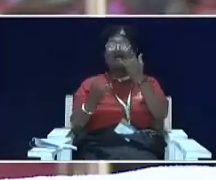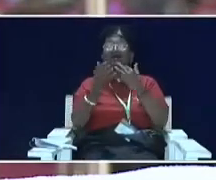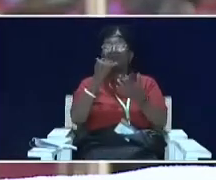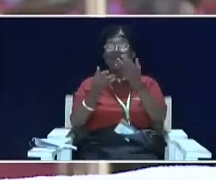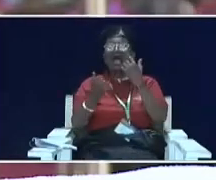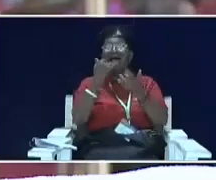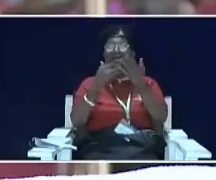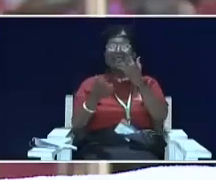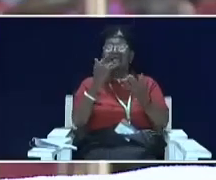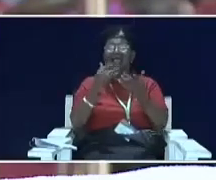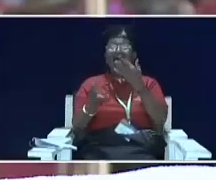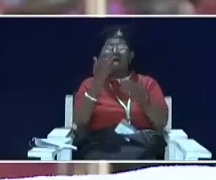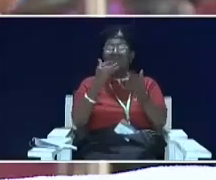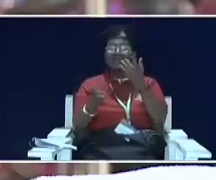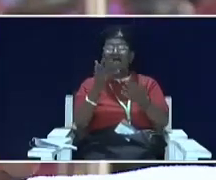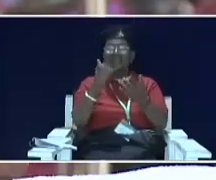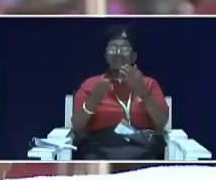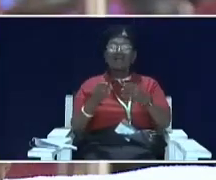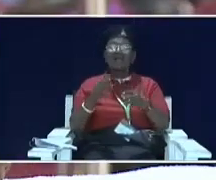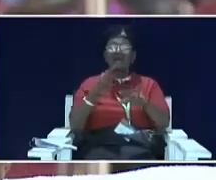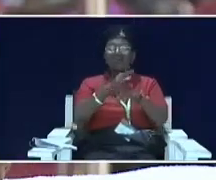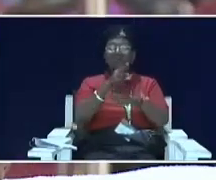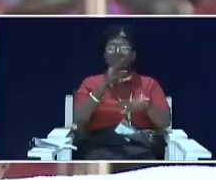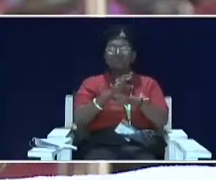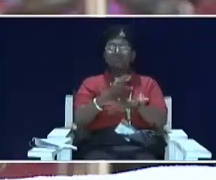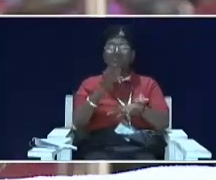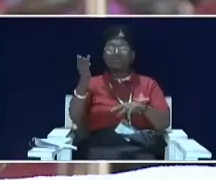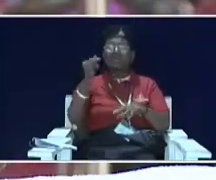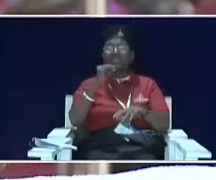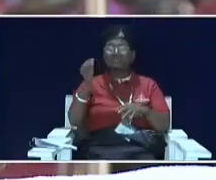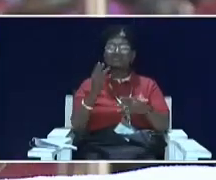There's fire inside every wood.